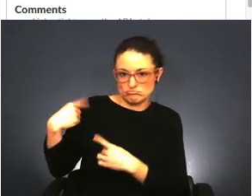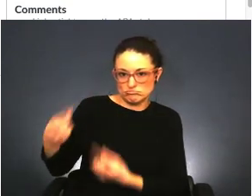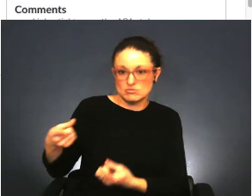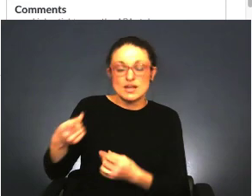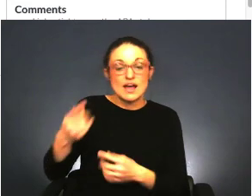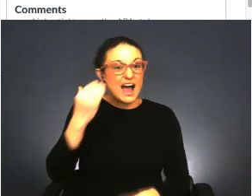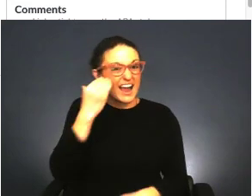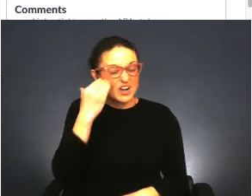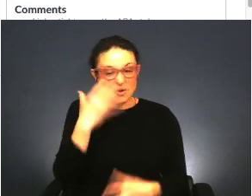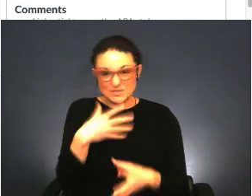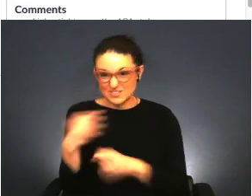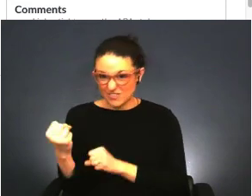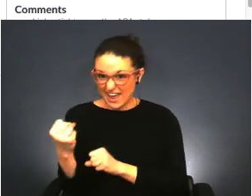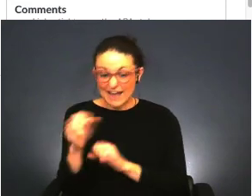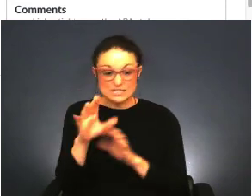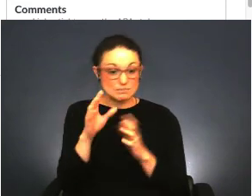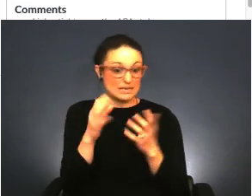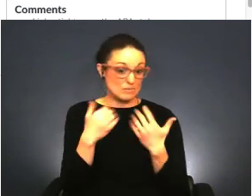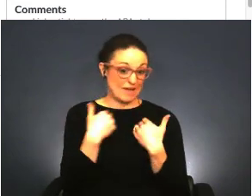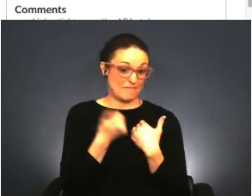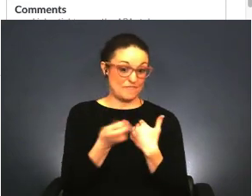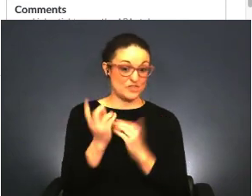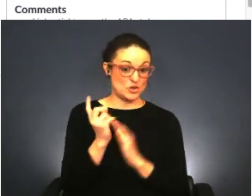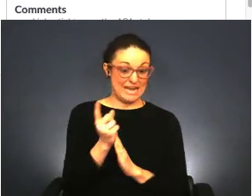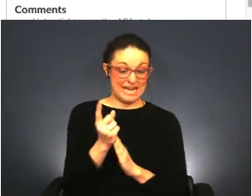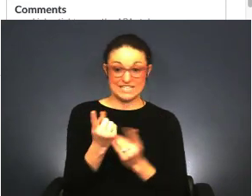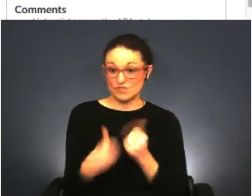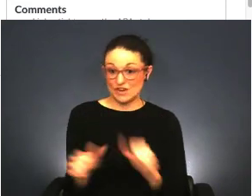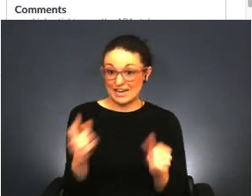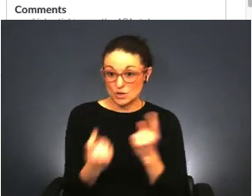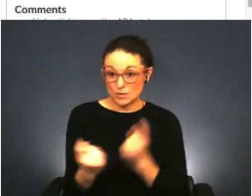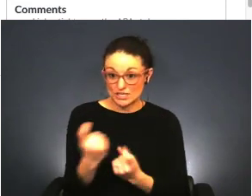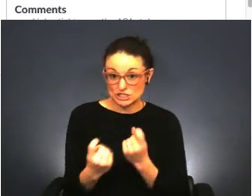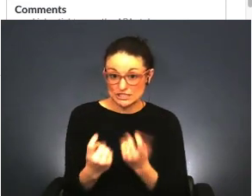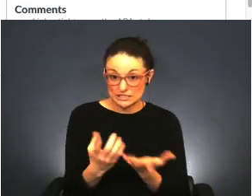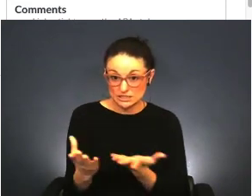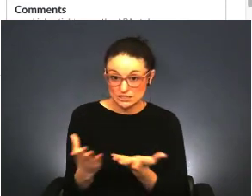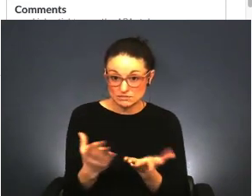fast. I want to leave a few minutes for any questions that you might have.